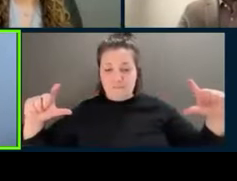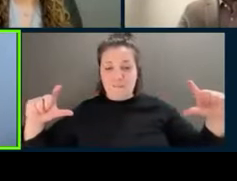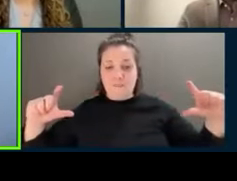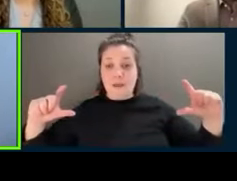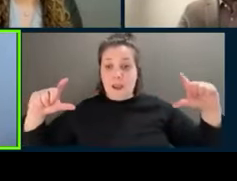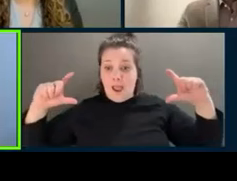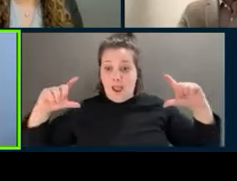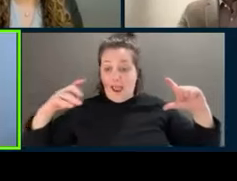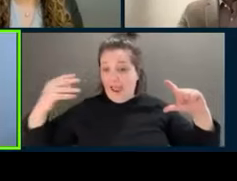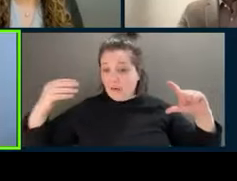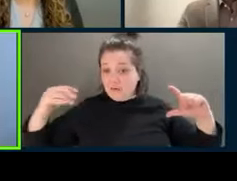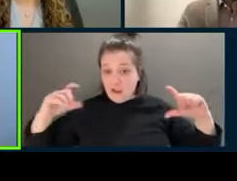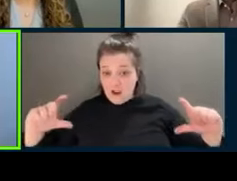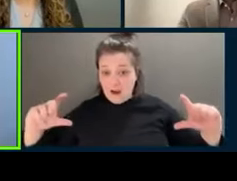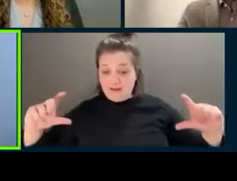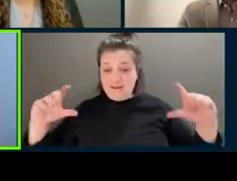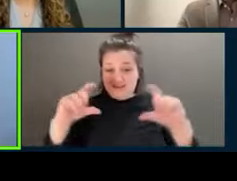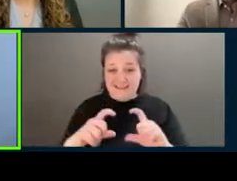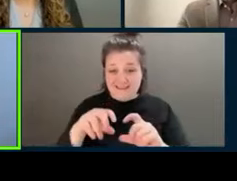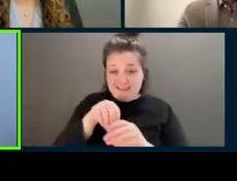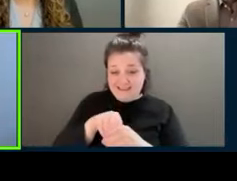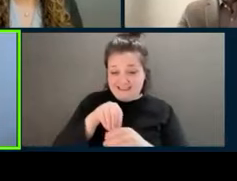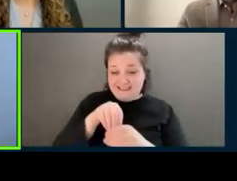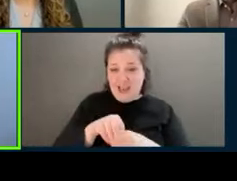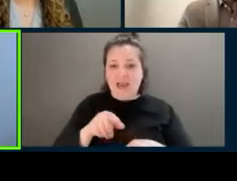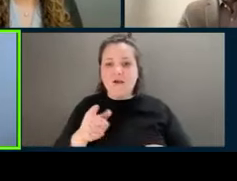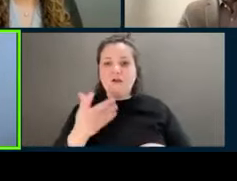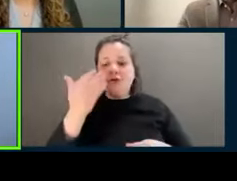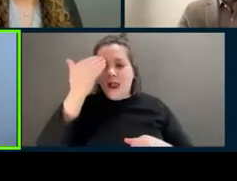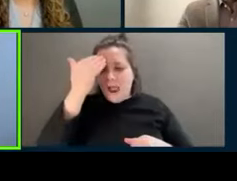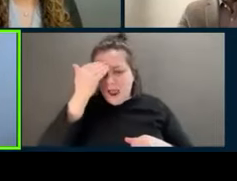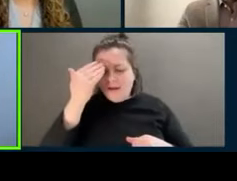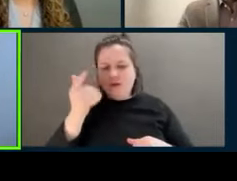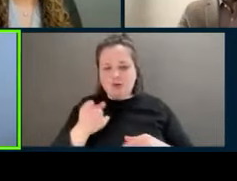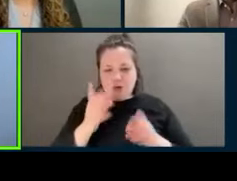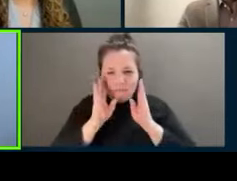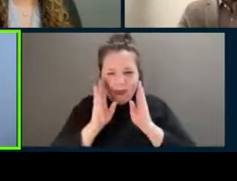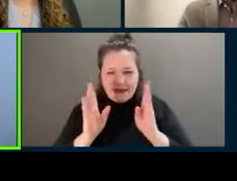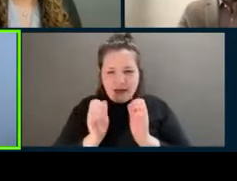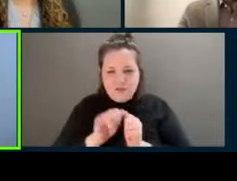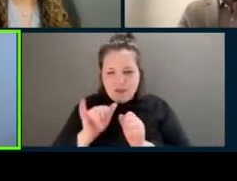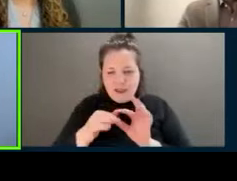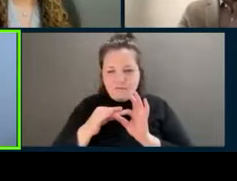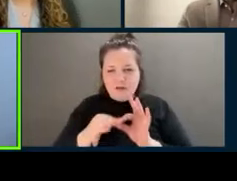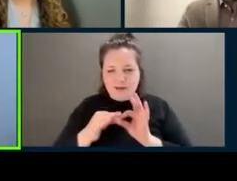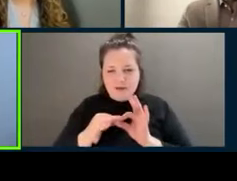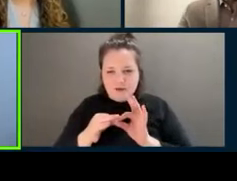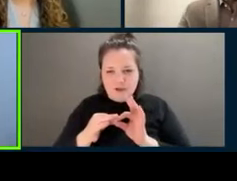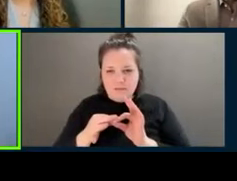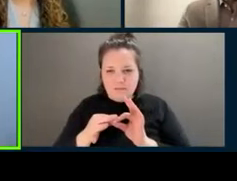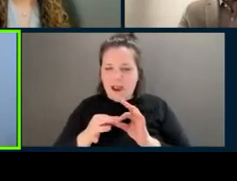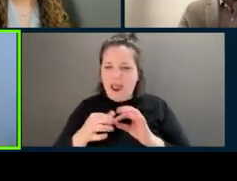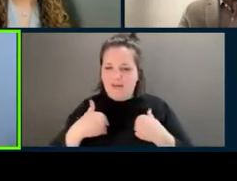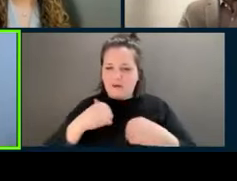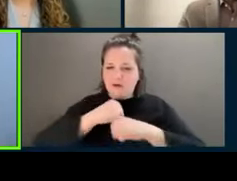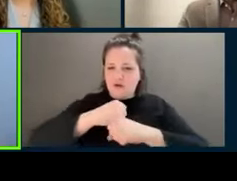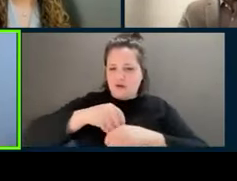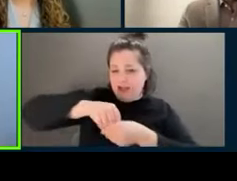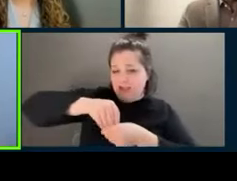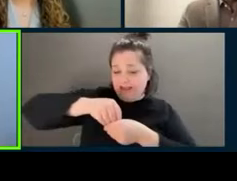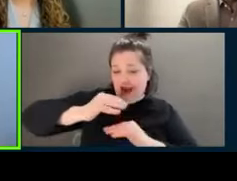you've got somebody inside, and you're paying attention in that relationship. And what you